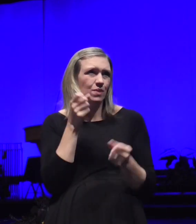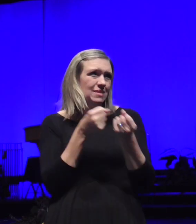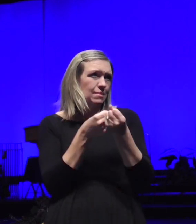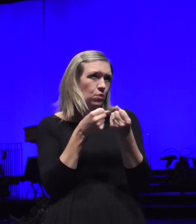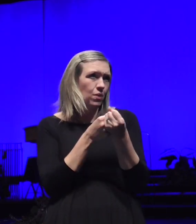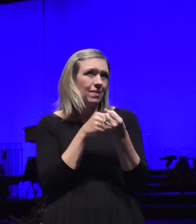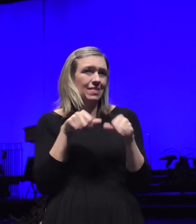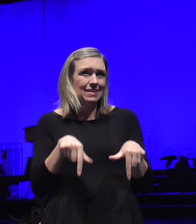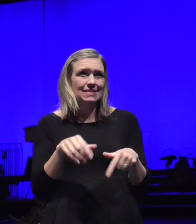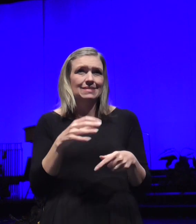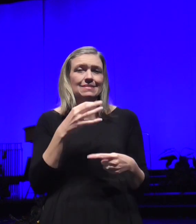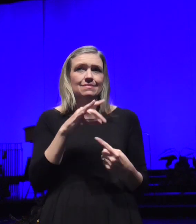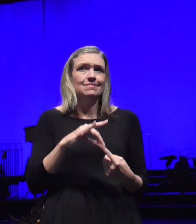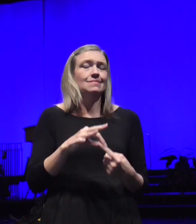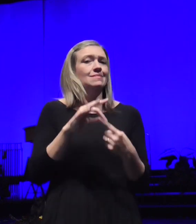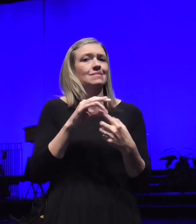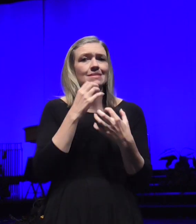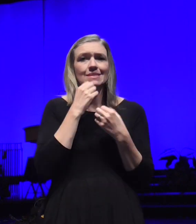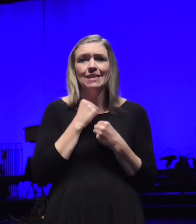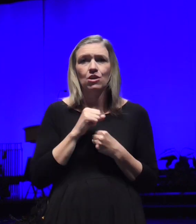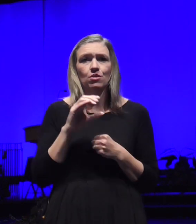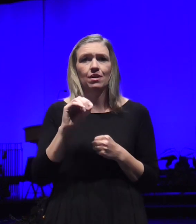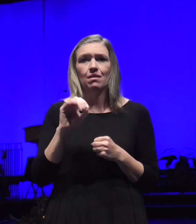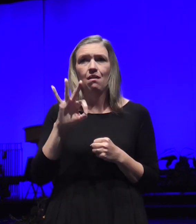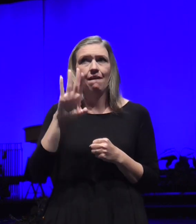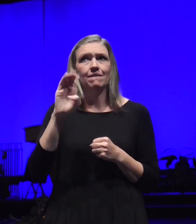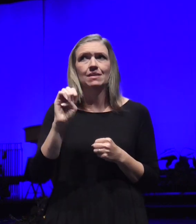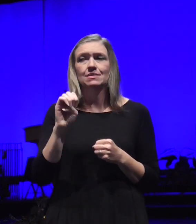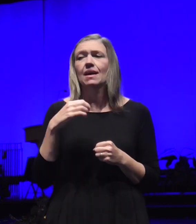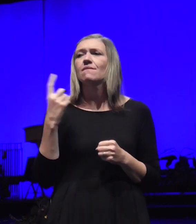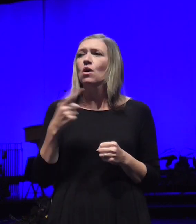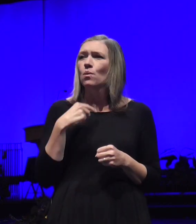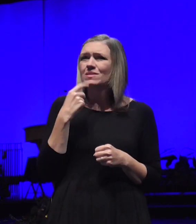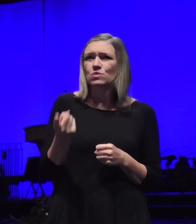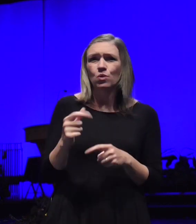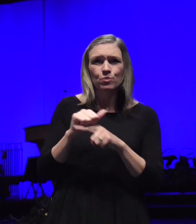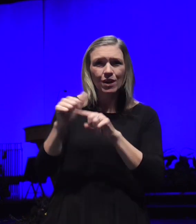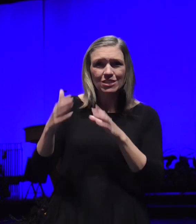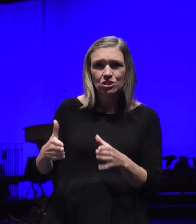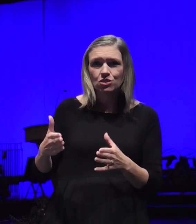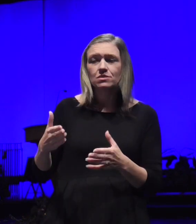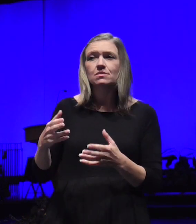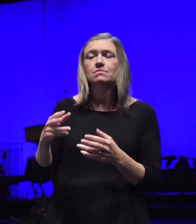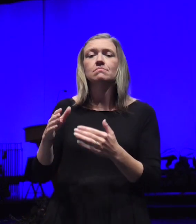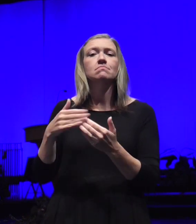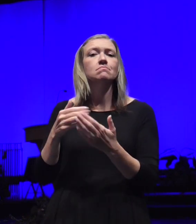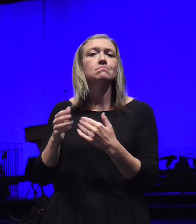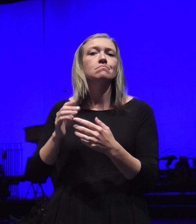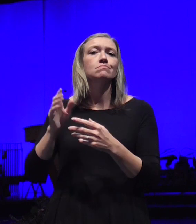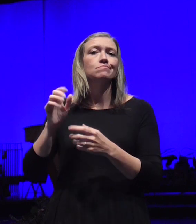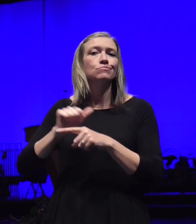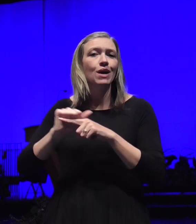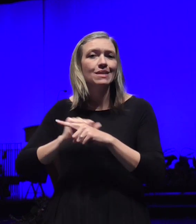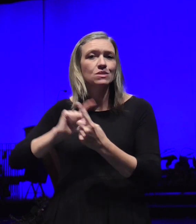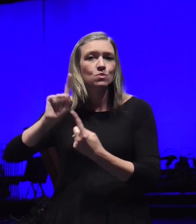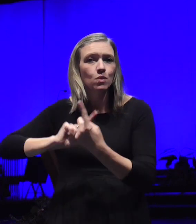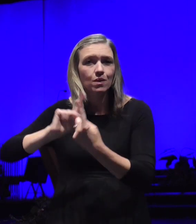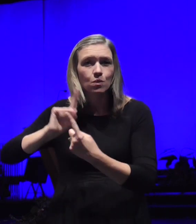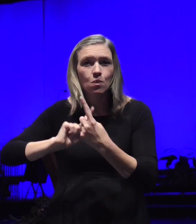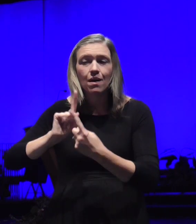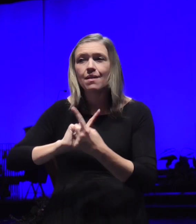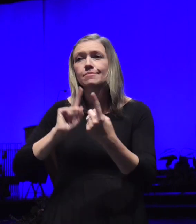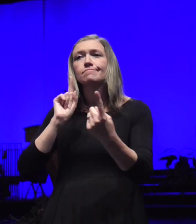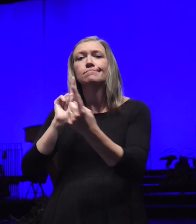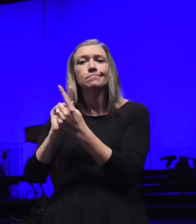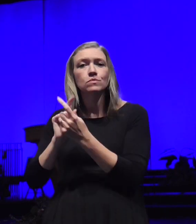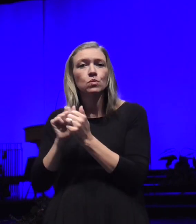the sacredness of the office. I've always said to practitioners, whether you practice one-on-one, meeting with people in